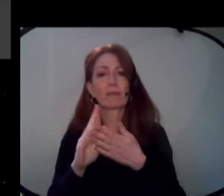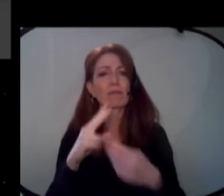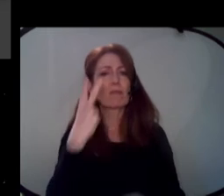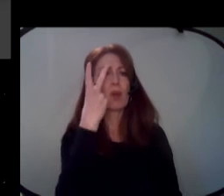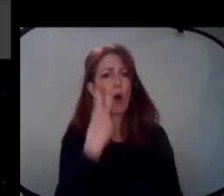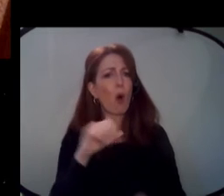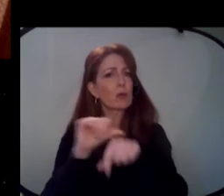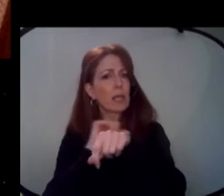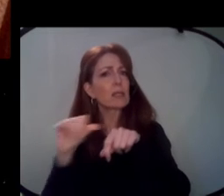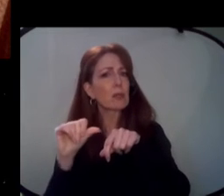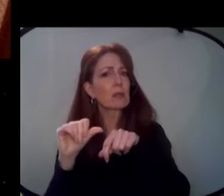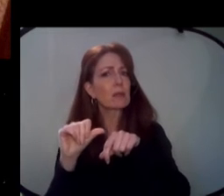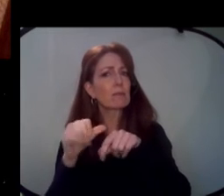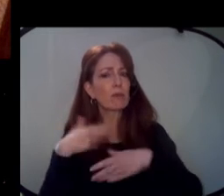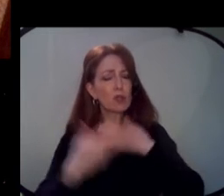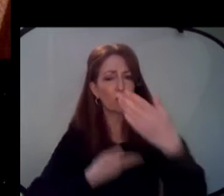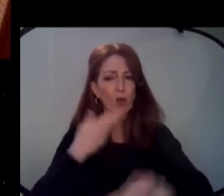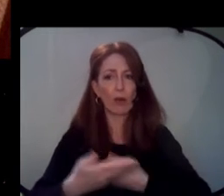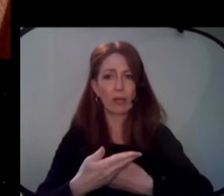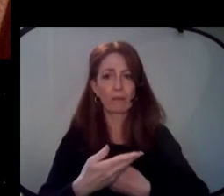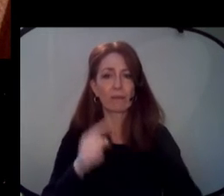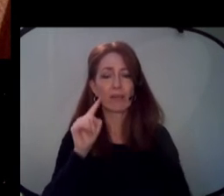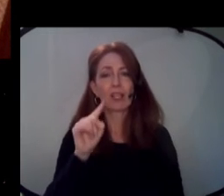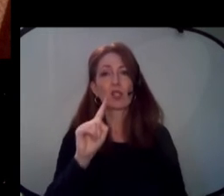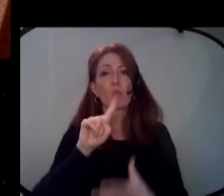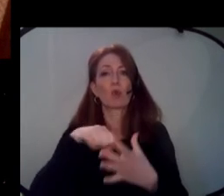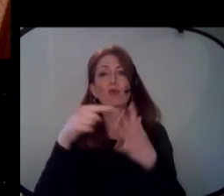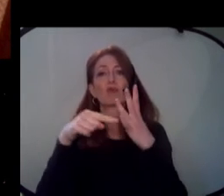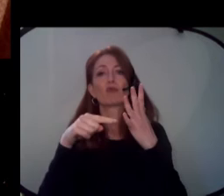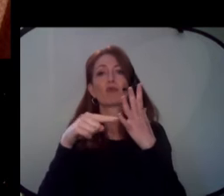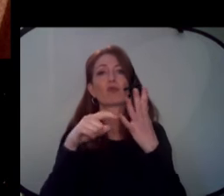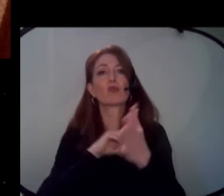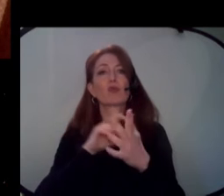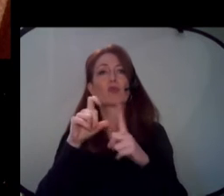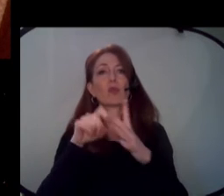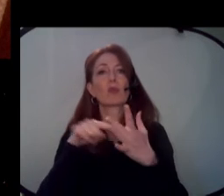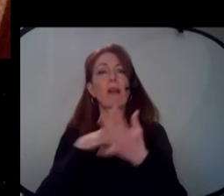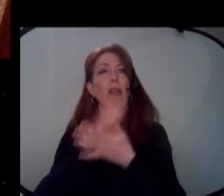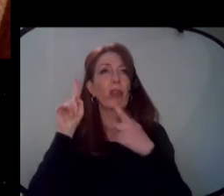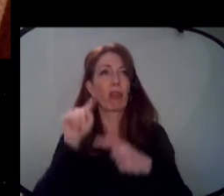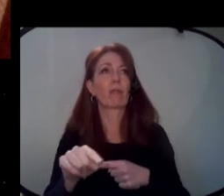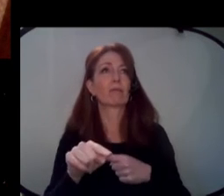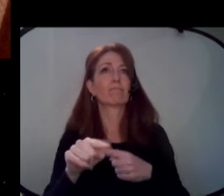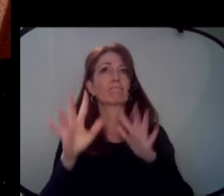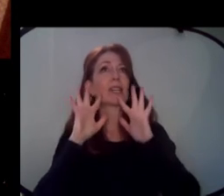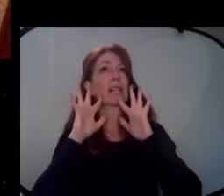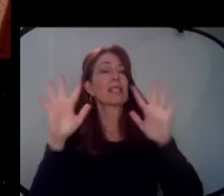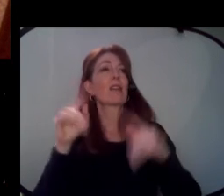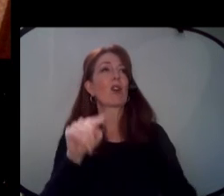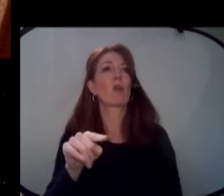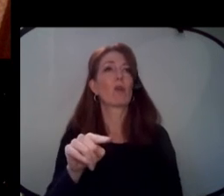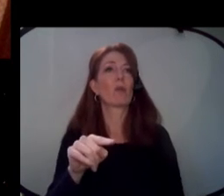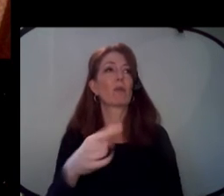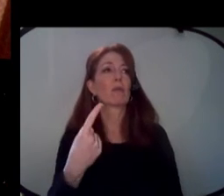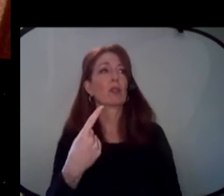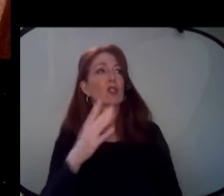and Judith was an Israelite heroine because Holofernes is the general of the advancing